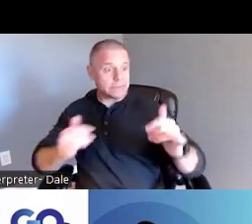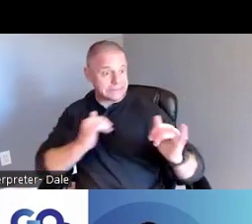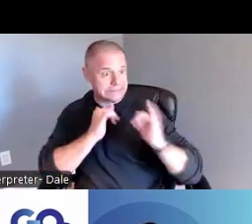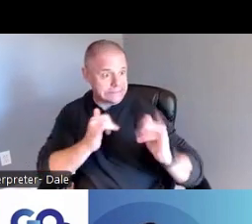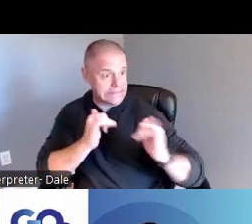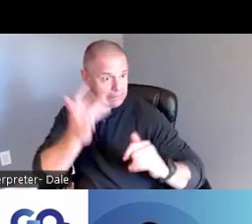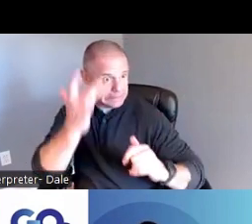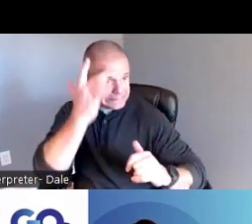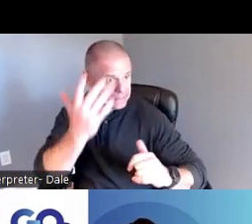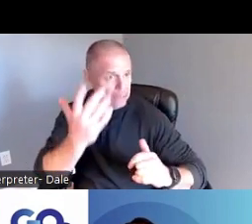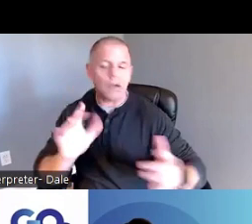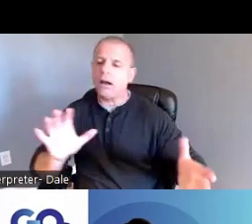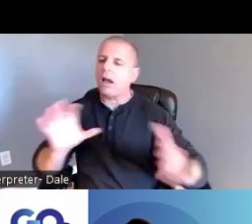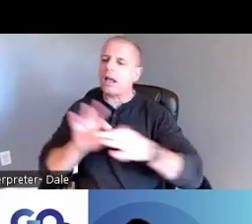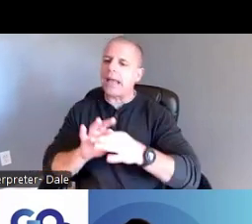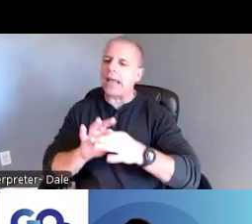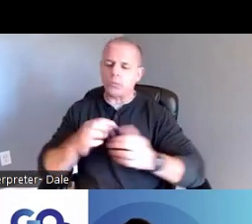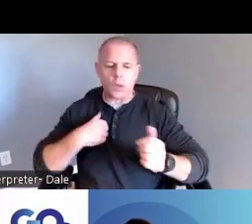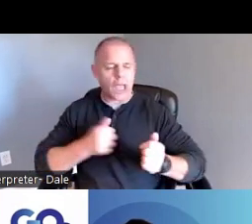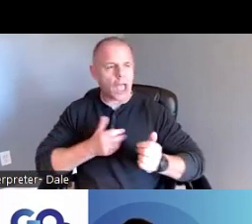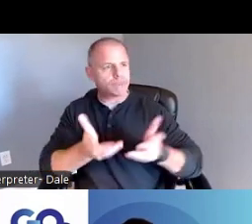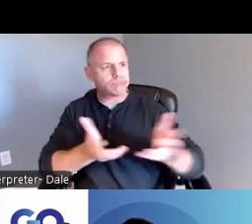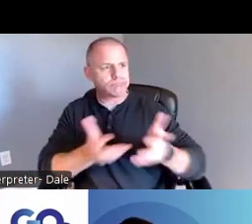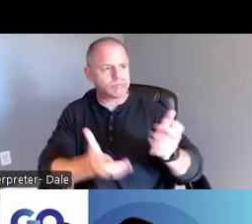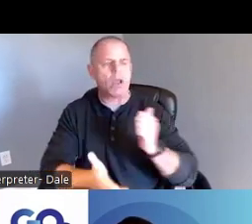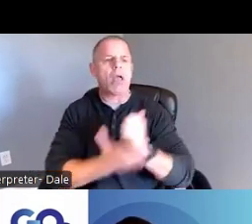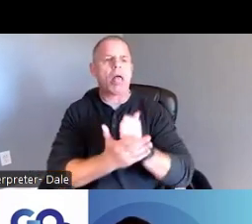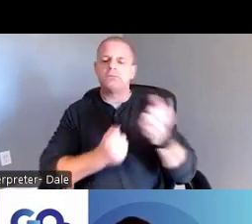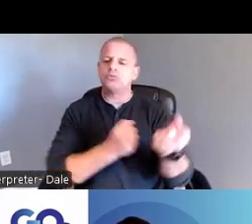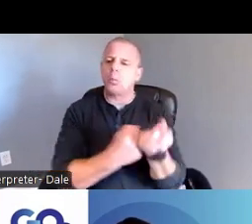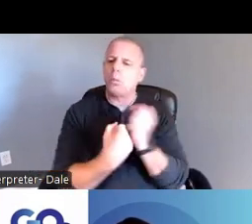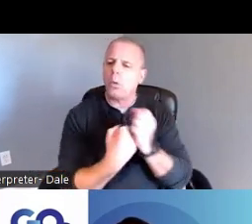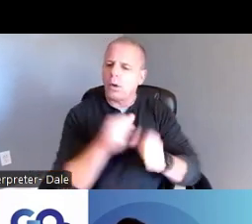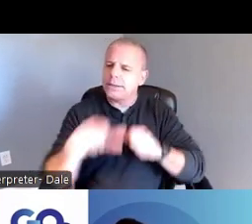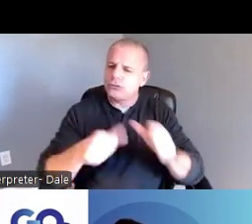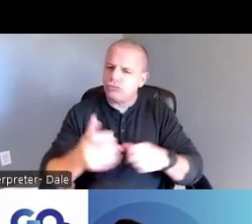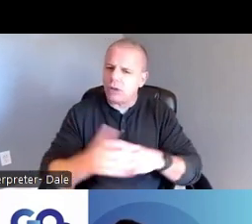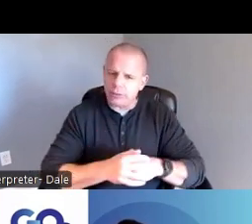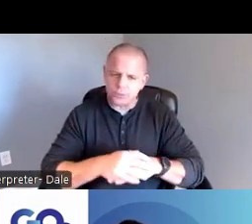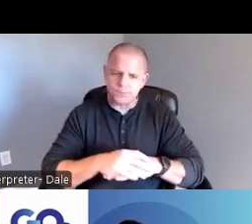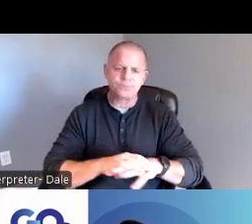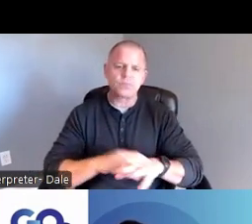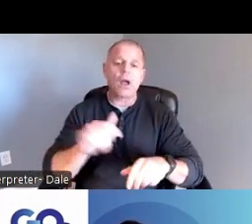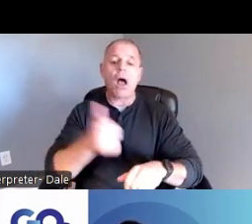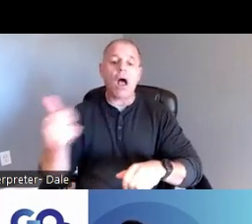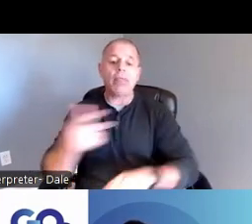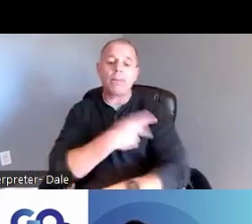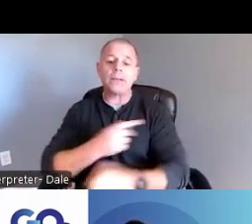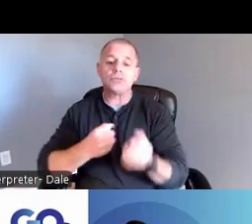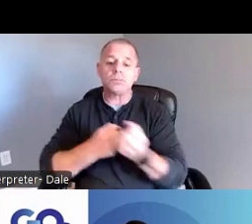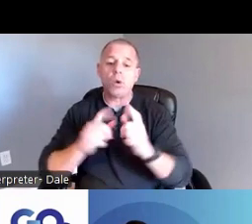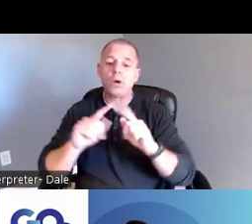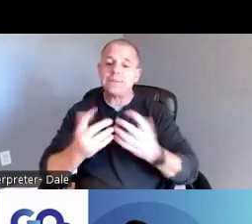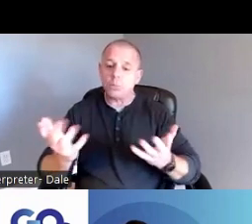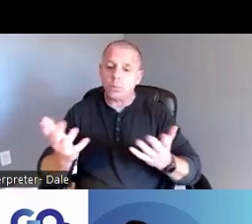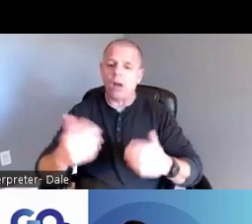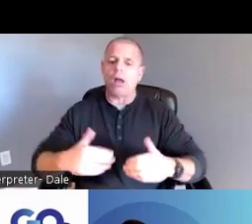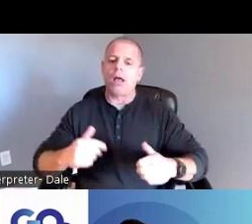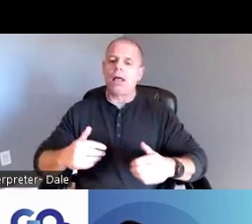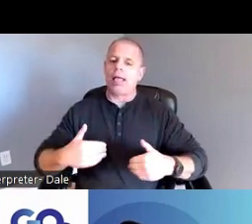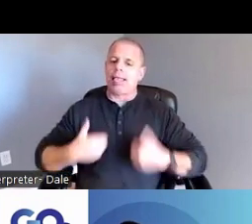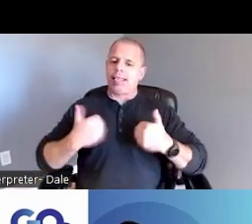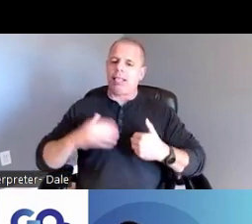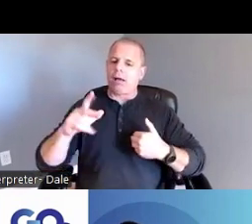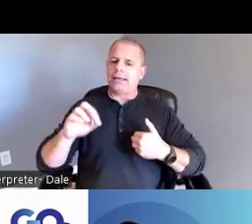support. Another element that our patient support services team puts on is our lung cancer living room. So it's in